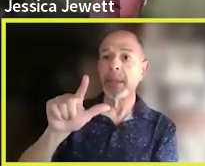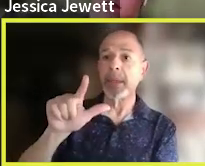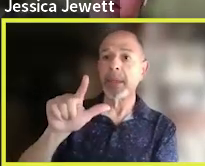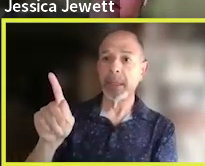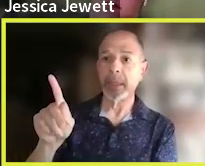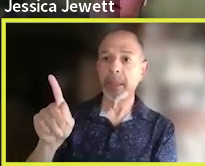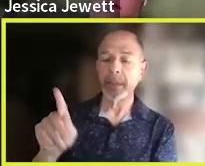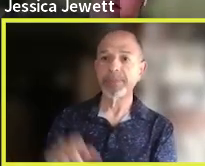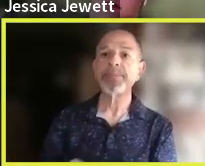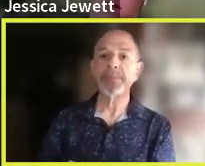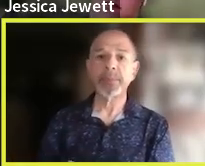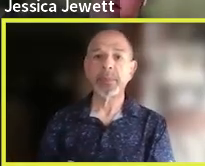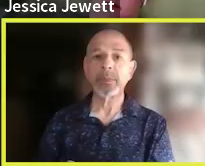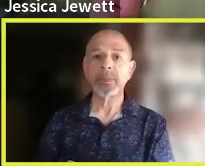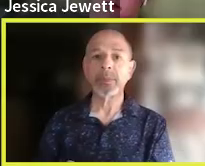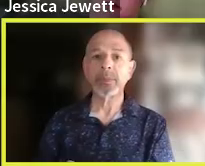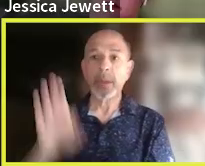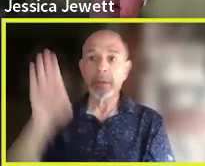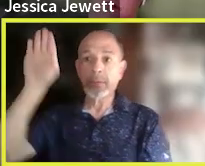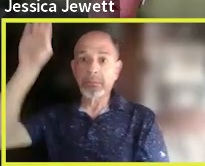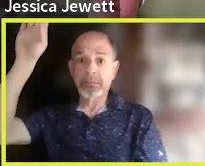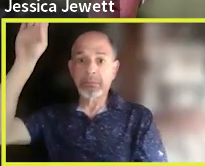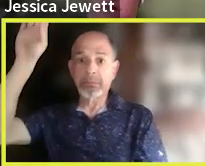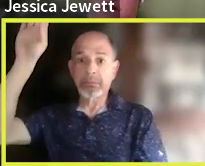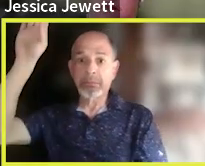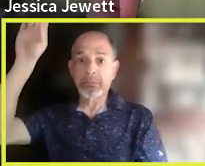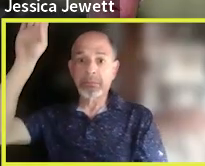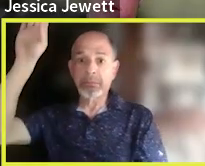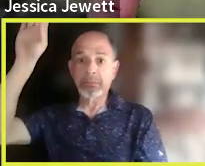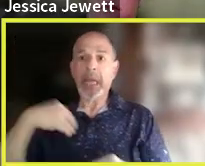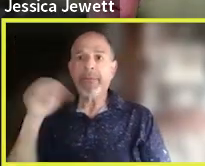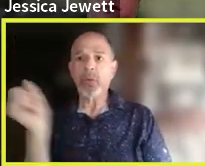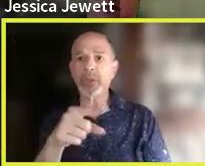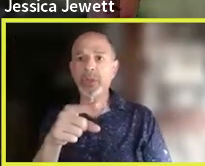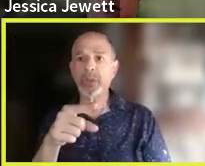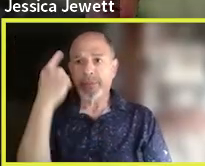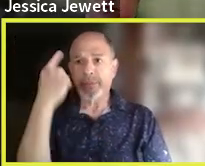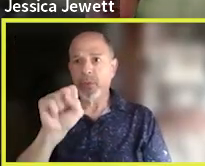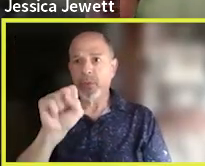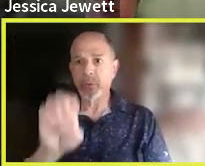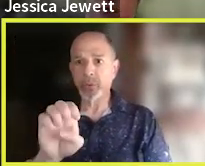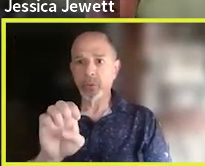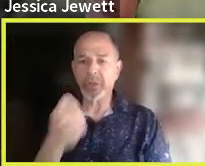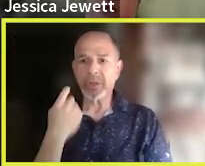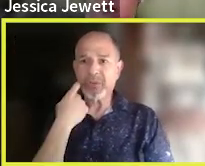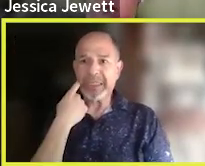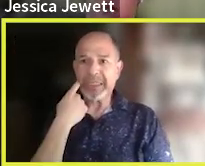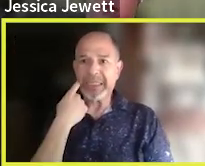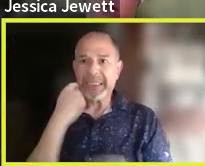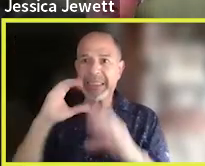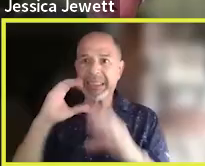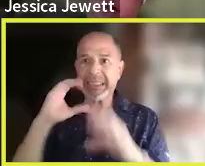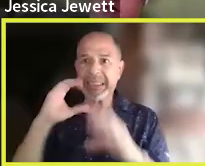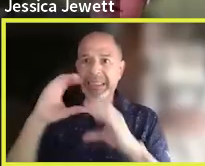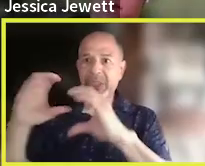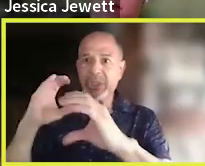Sue. I don't know if you guys saw earlier in the chat, but Jeff, Christy, and